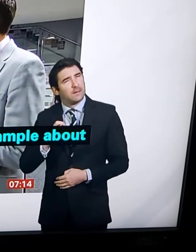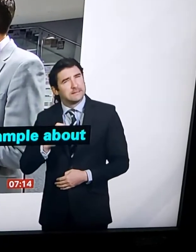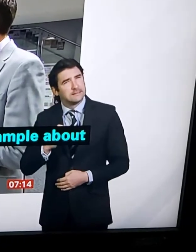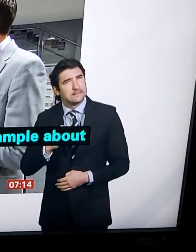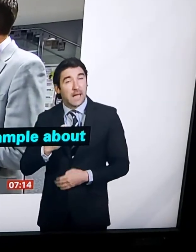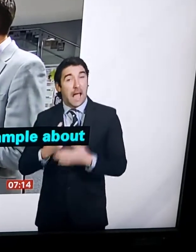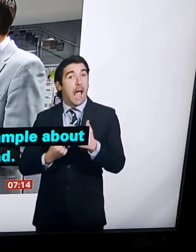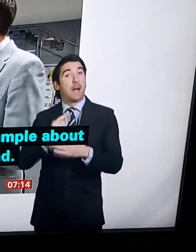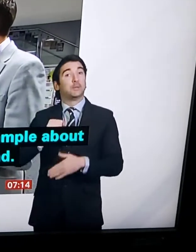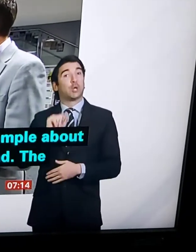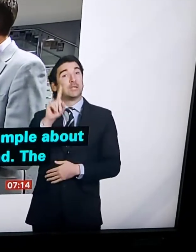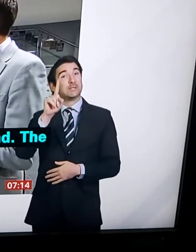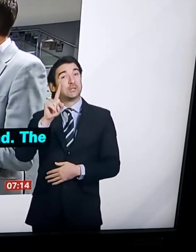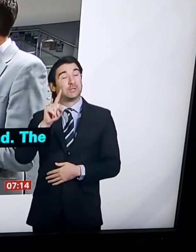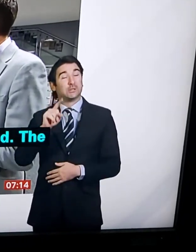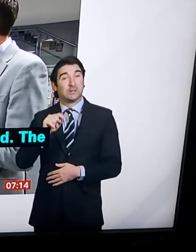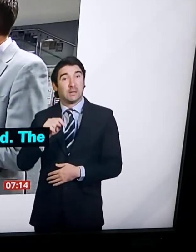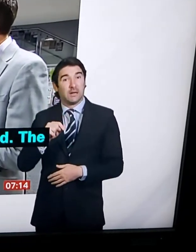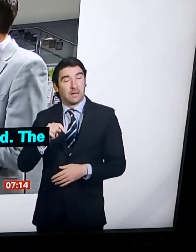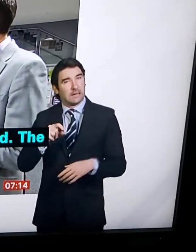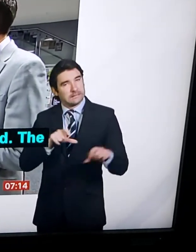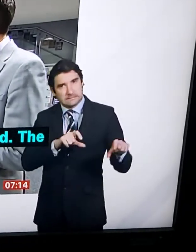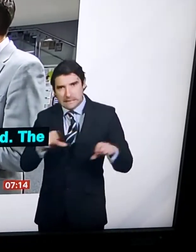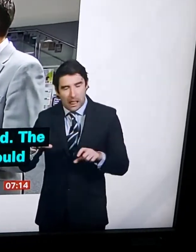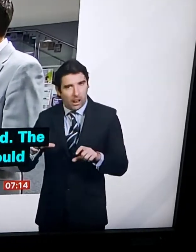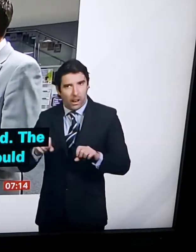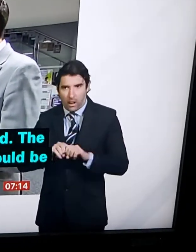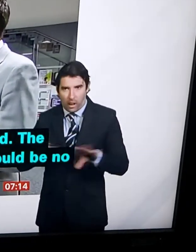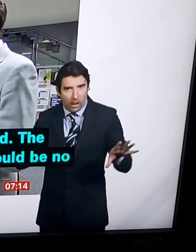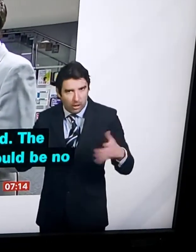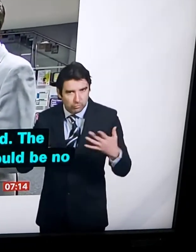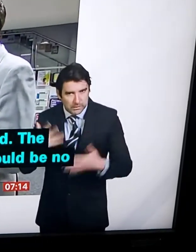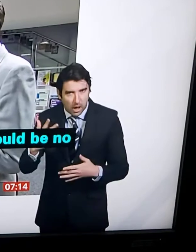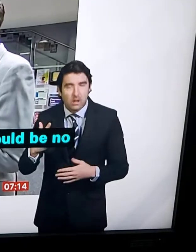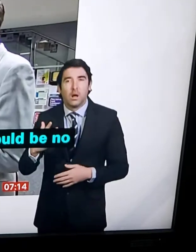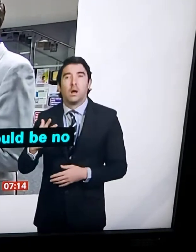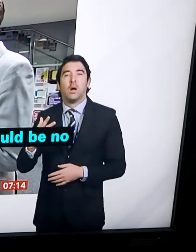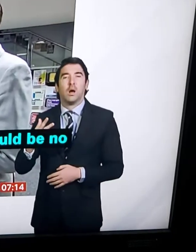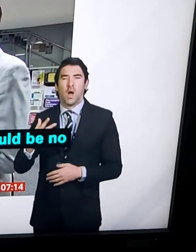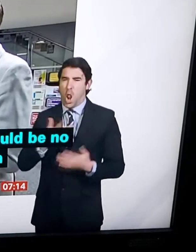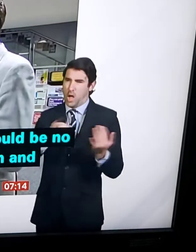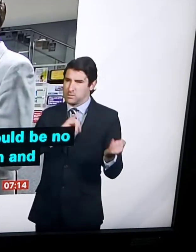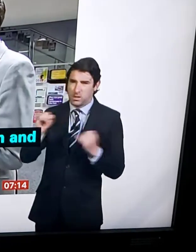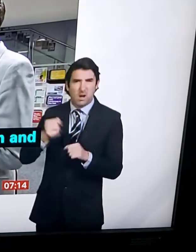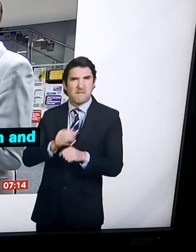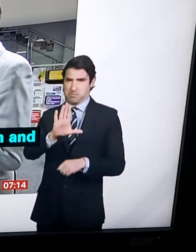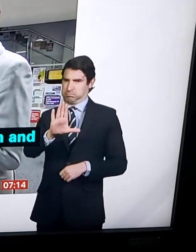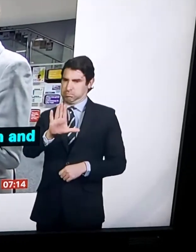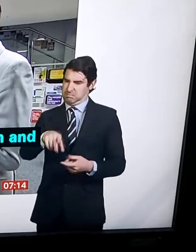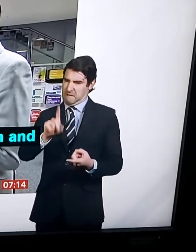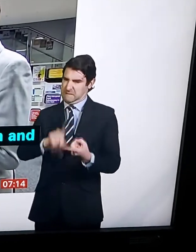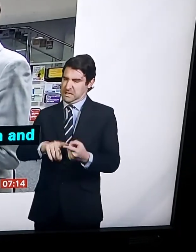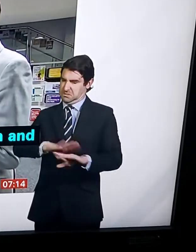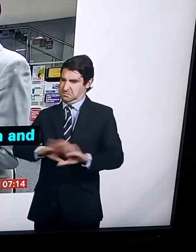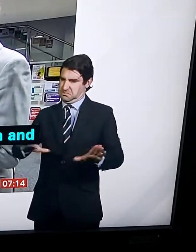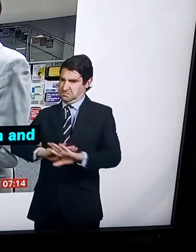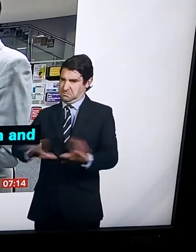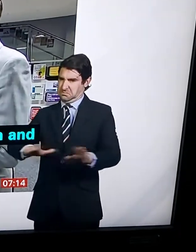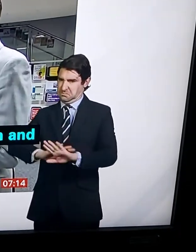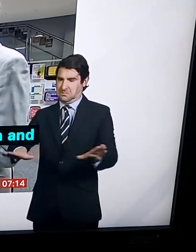and this is where we are. And it's taken this long to make that decision. We knew it was coming. It should have happened much earlier.